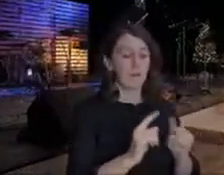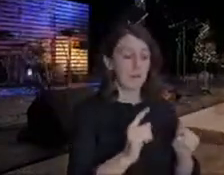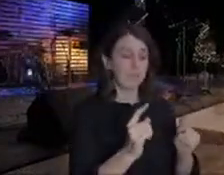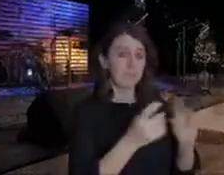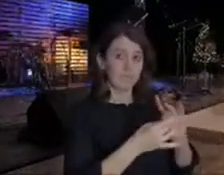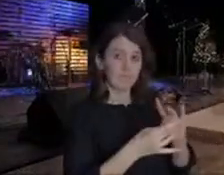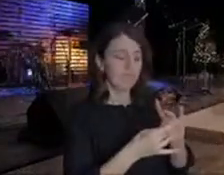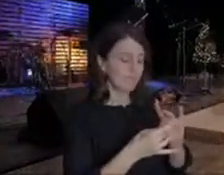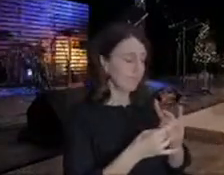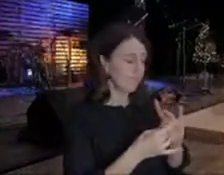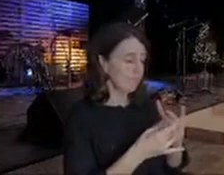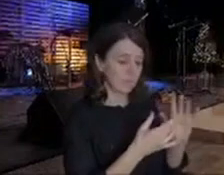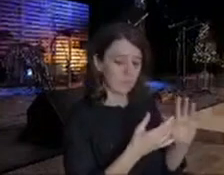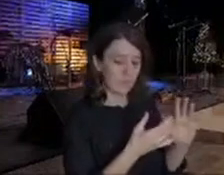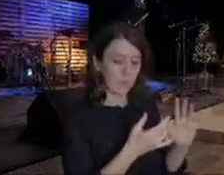what he says.